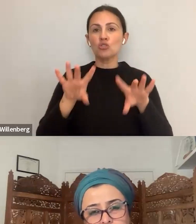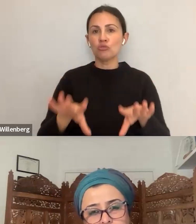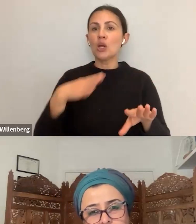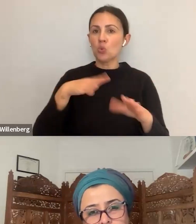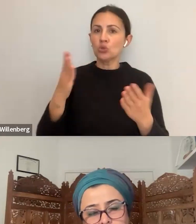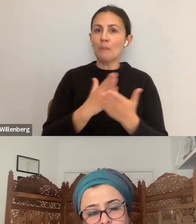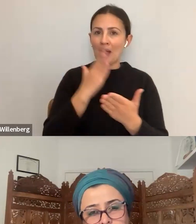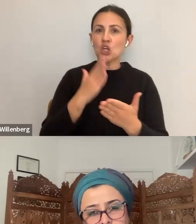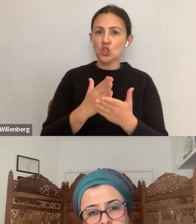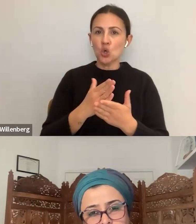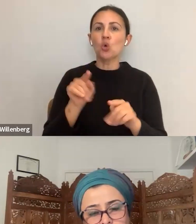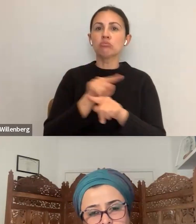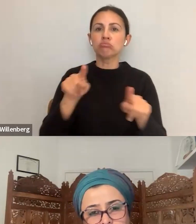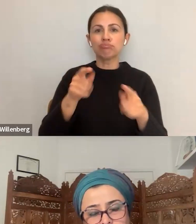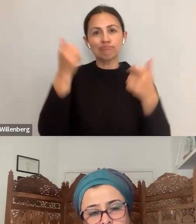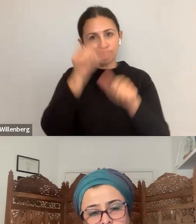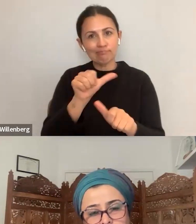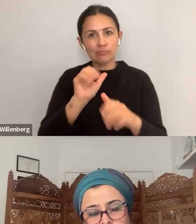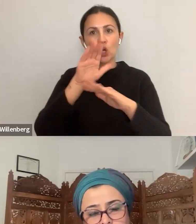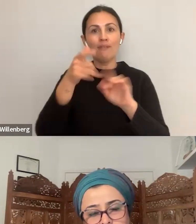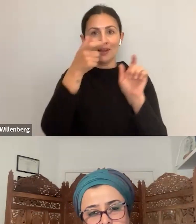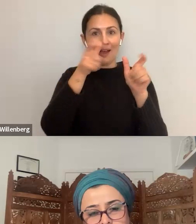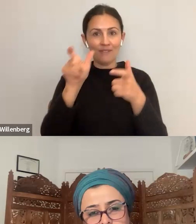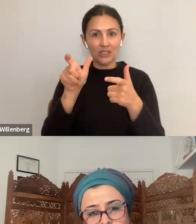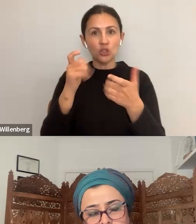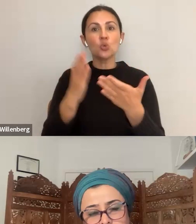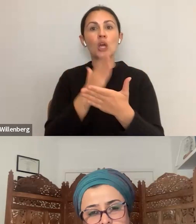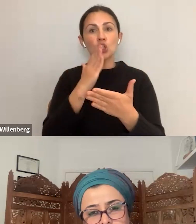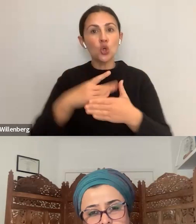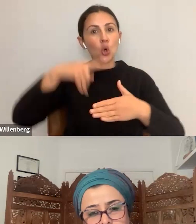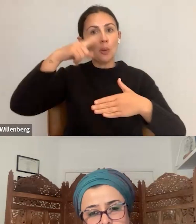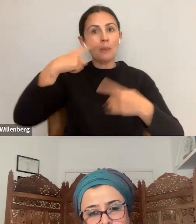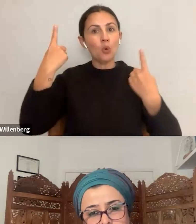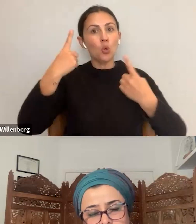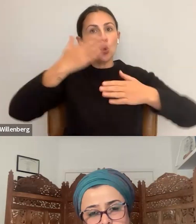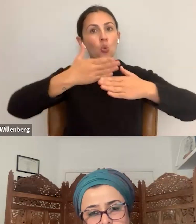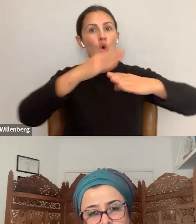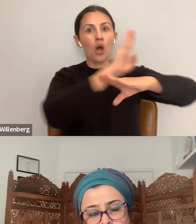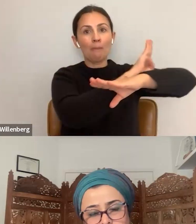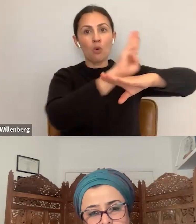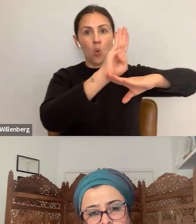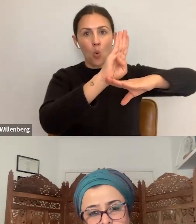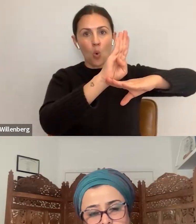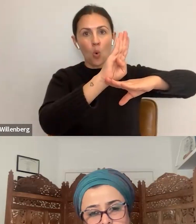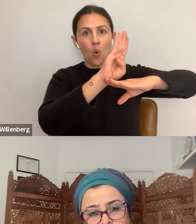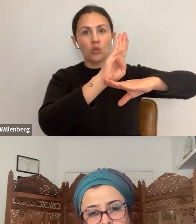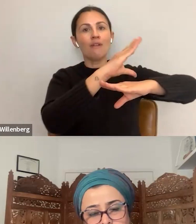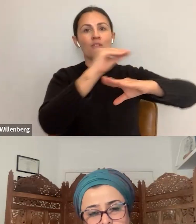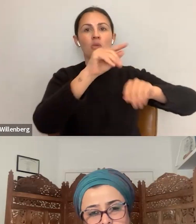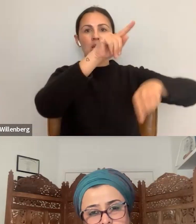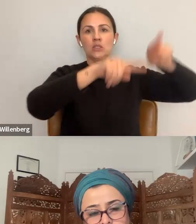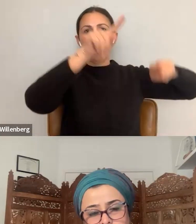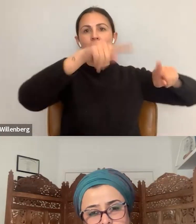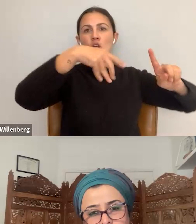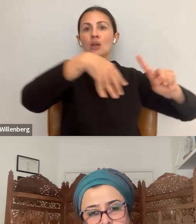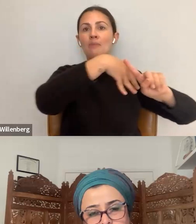governance series, and also for this session, because if you don't have that leadership that represents